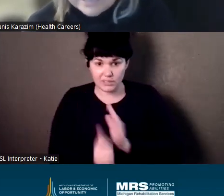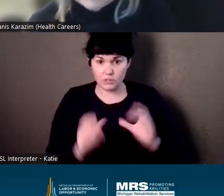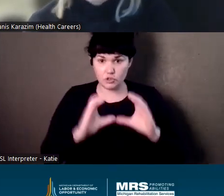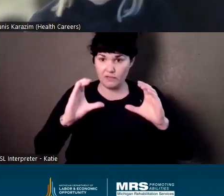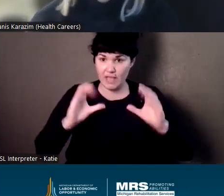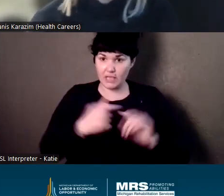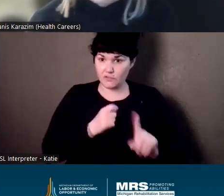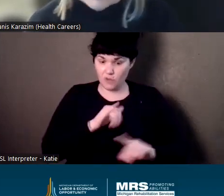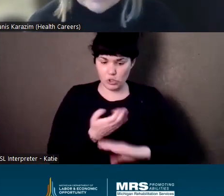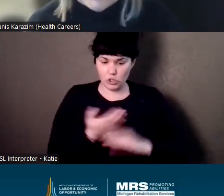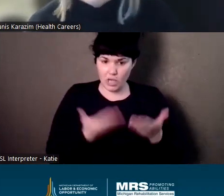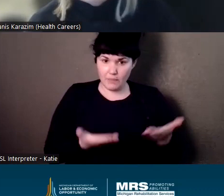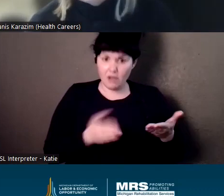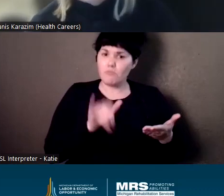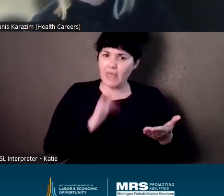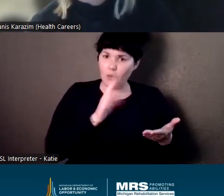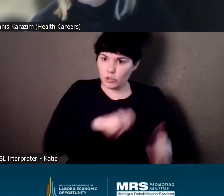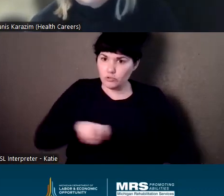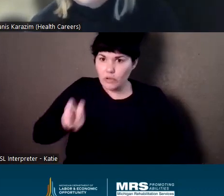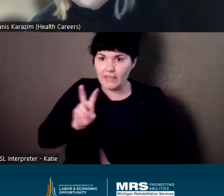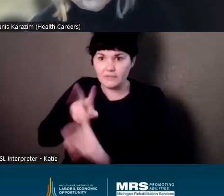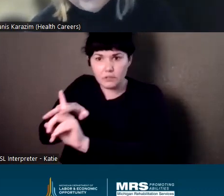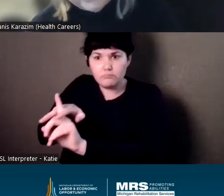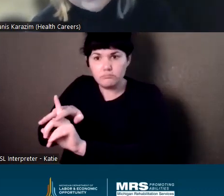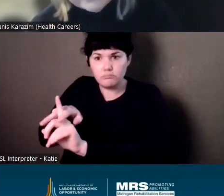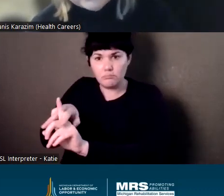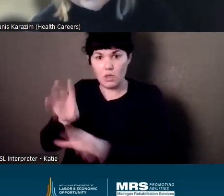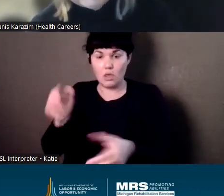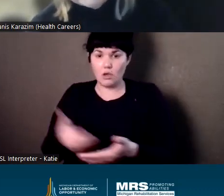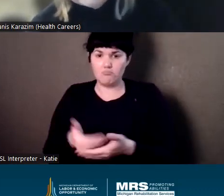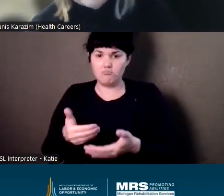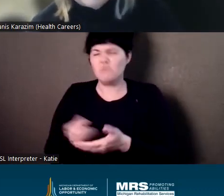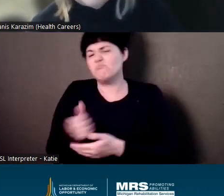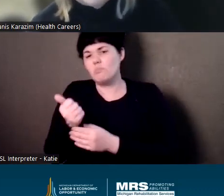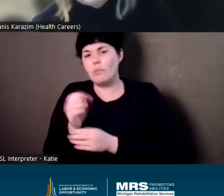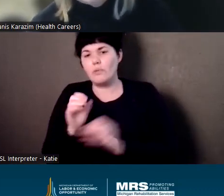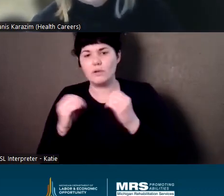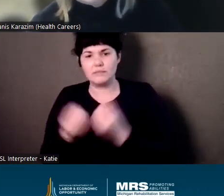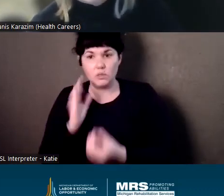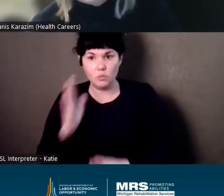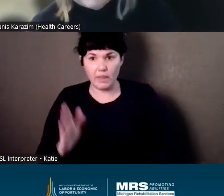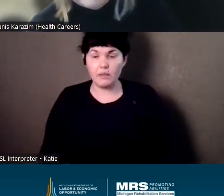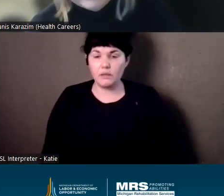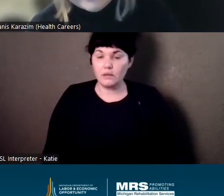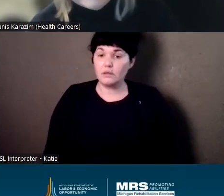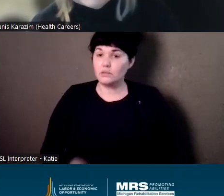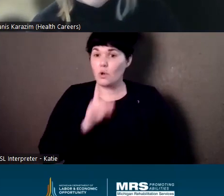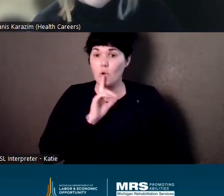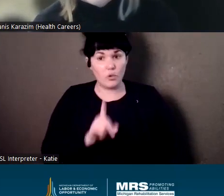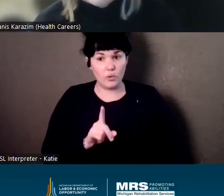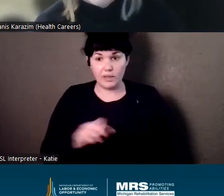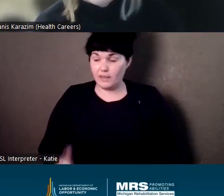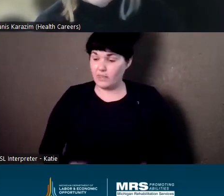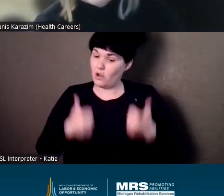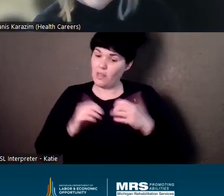job here will transport to another organization. So they're really lifelong kinds